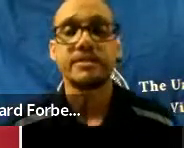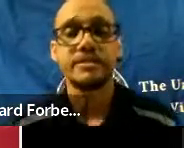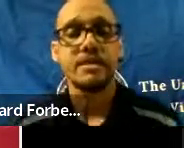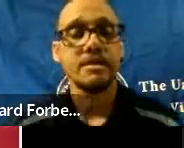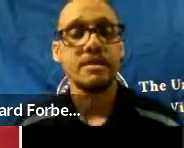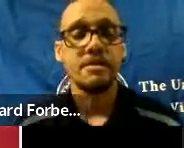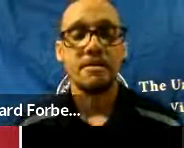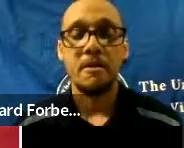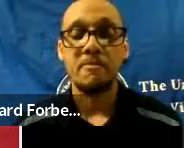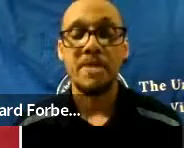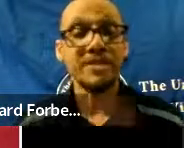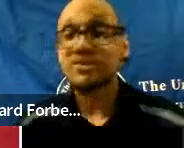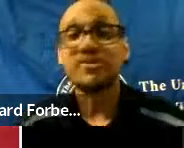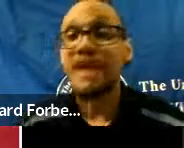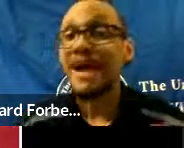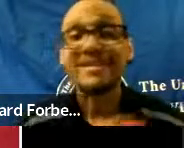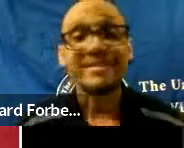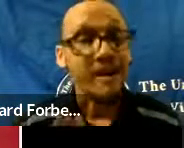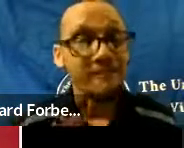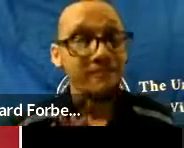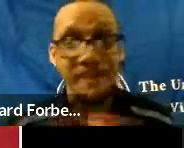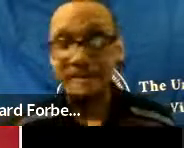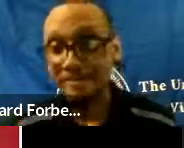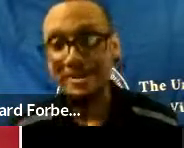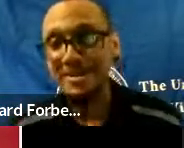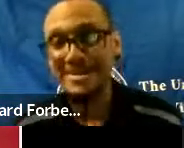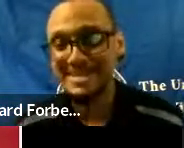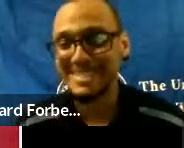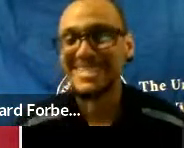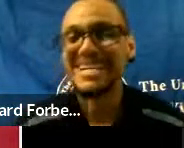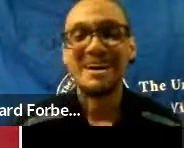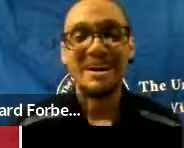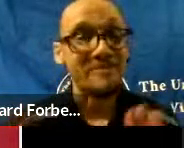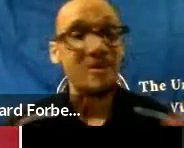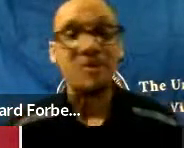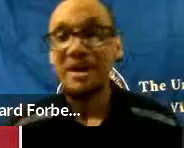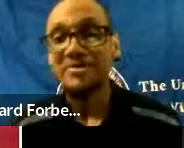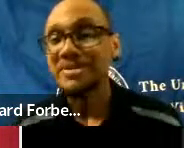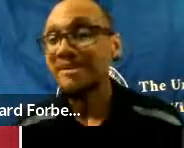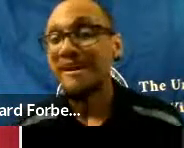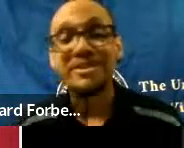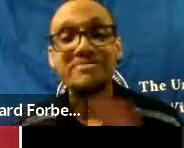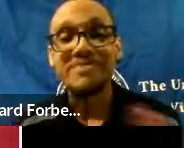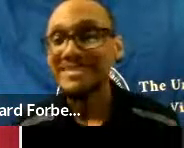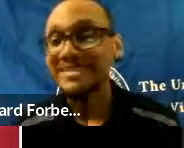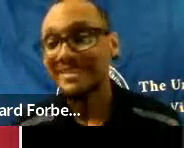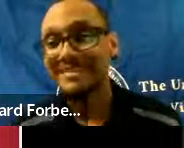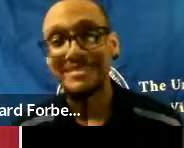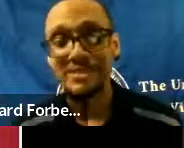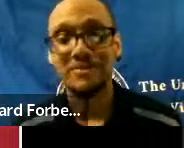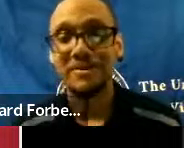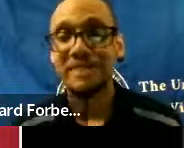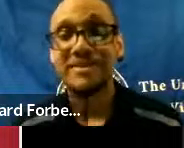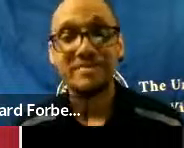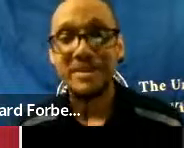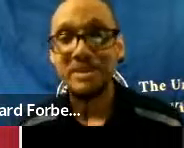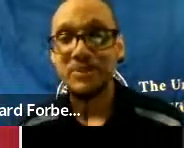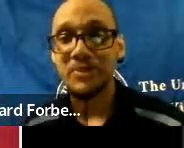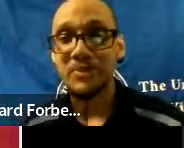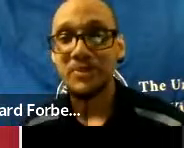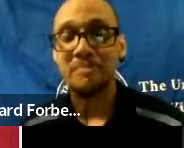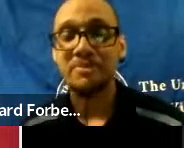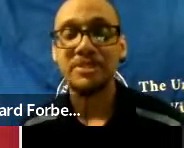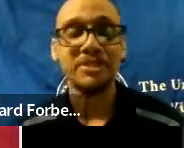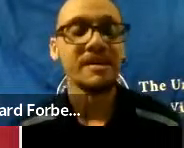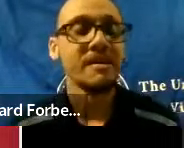ocean scientists. And as you learn, I can talk forever about YOE and all the amazing things that this program has been